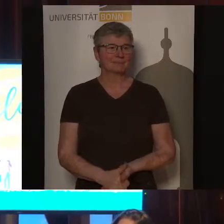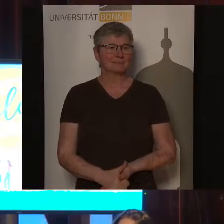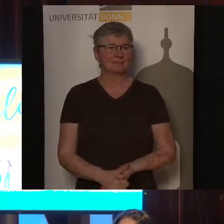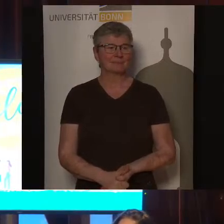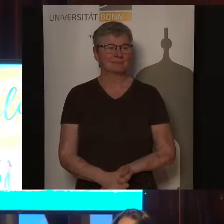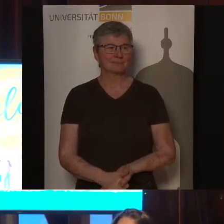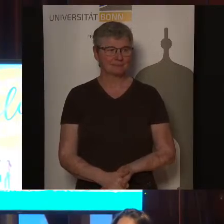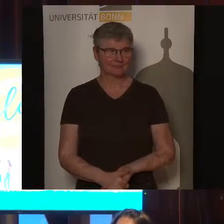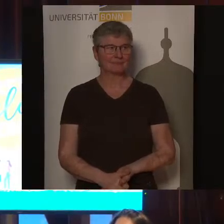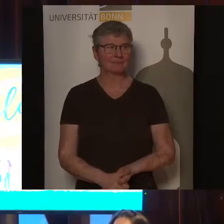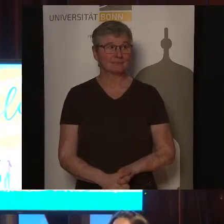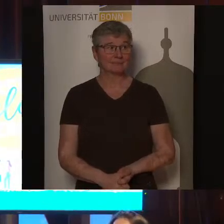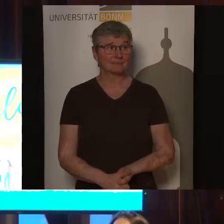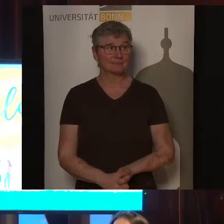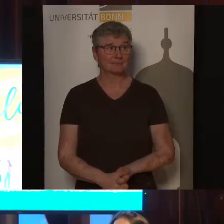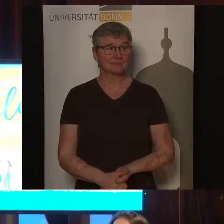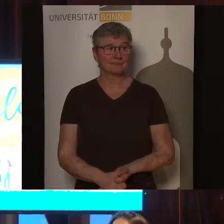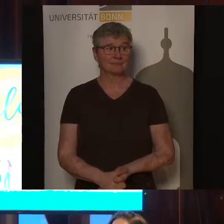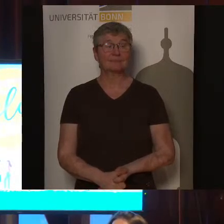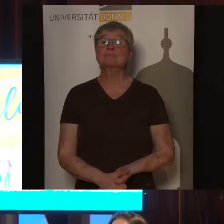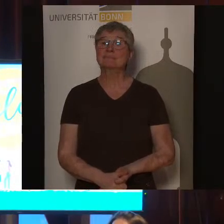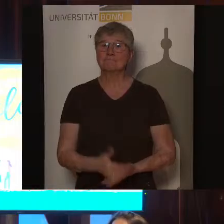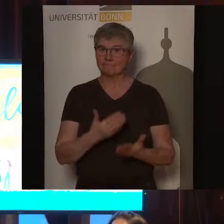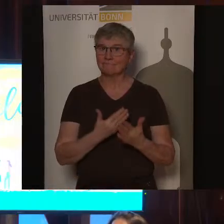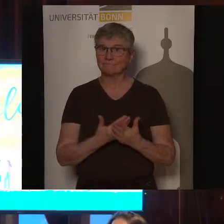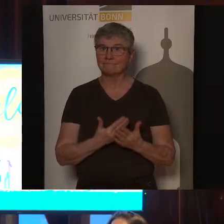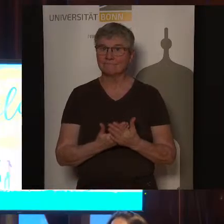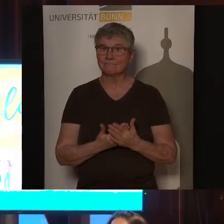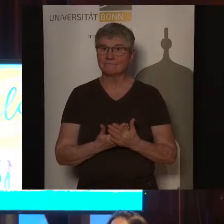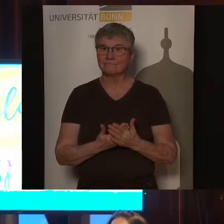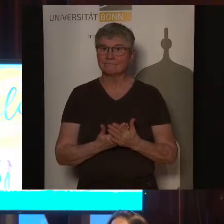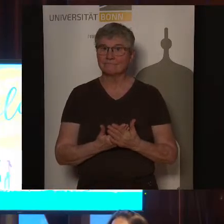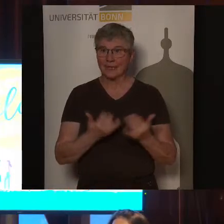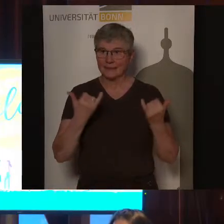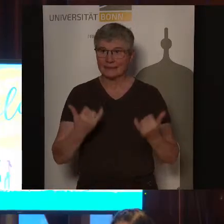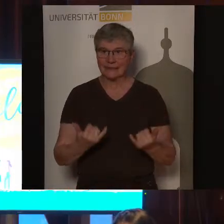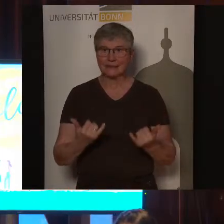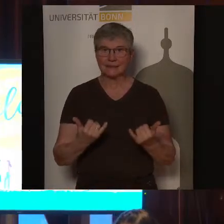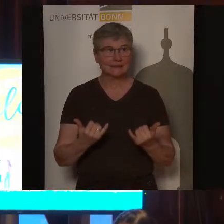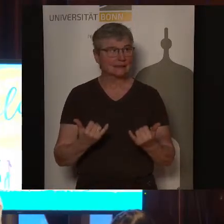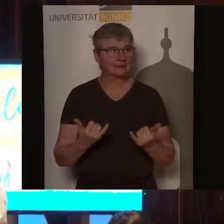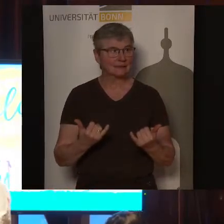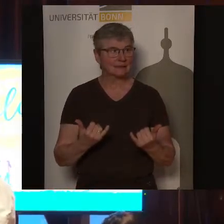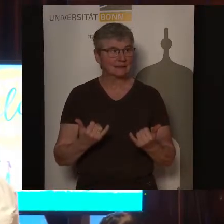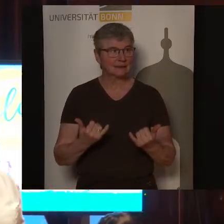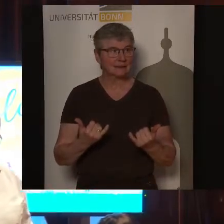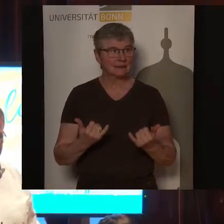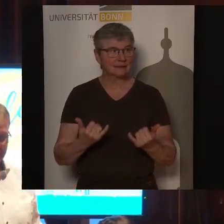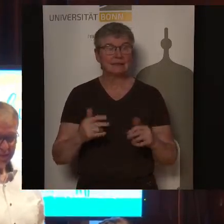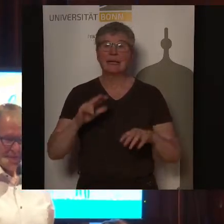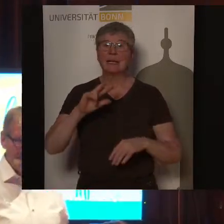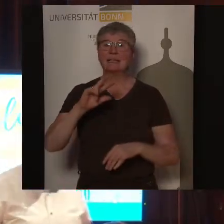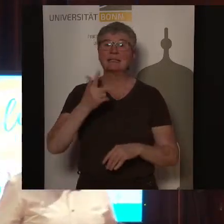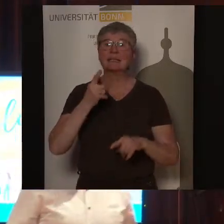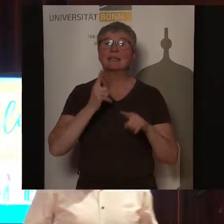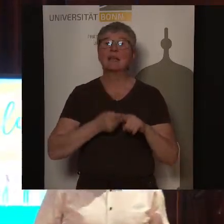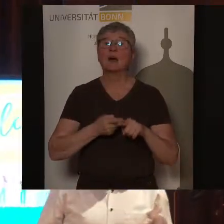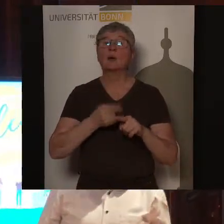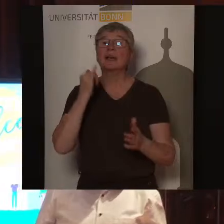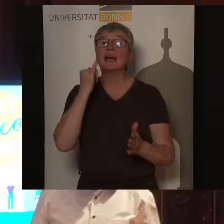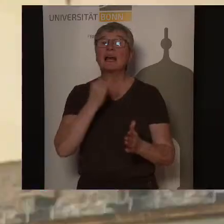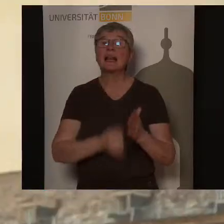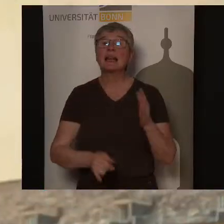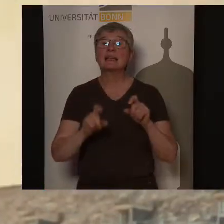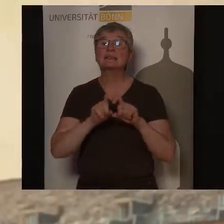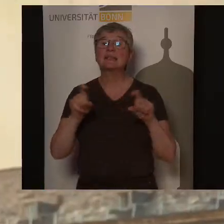Auch von meiner Seite aus vielen Dank. Thank you also very much on my behalf. And with that, we actually have